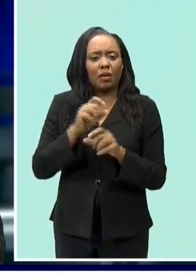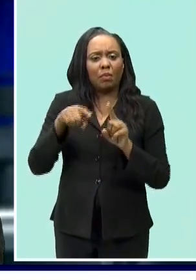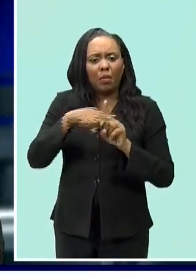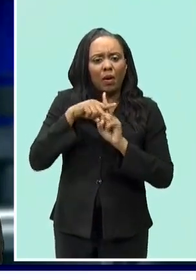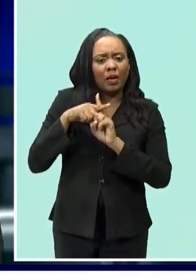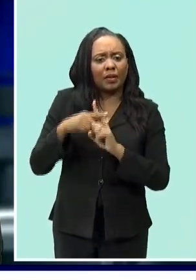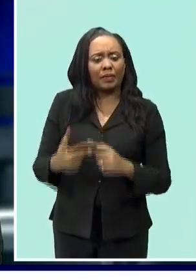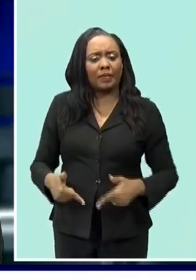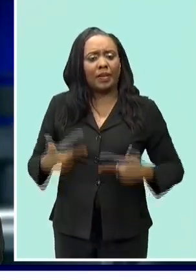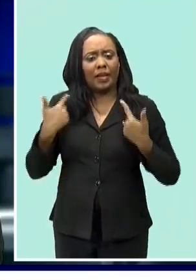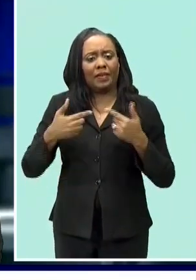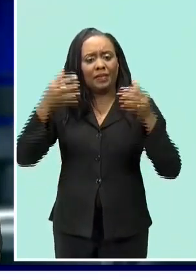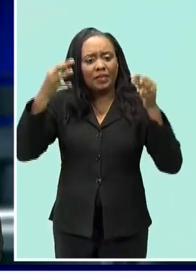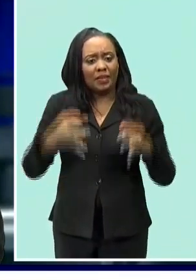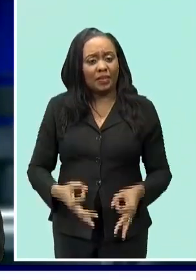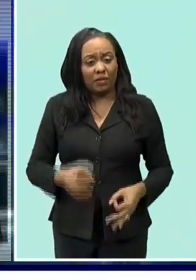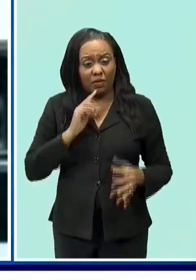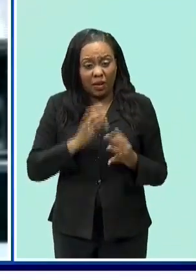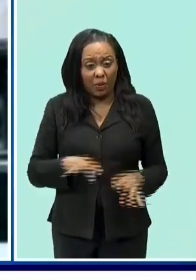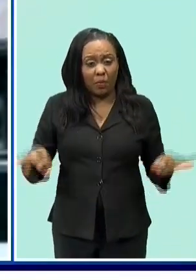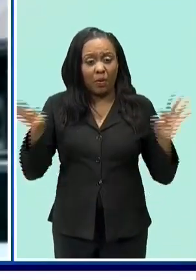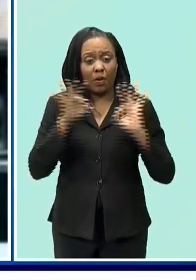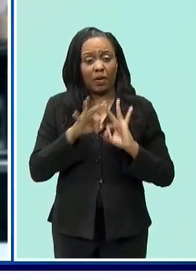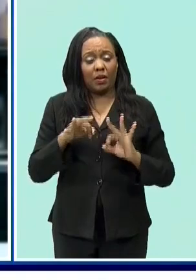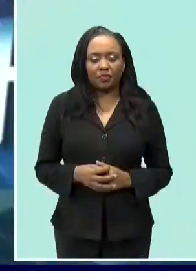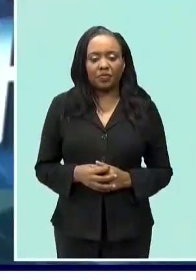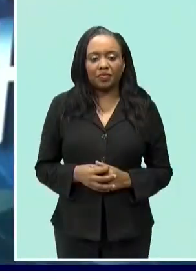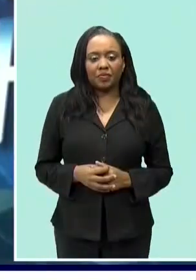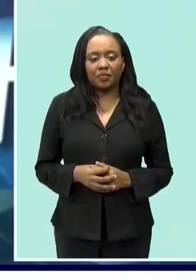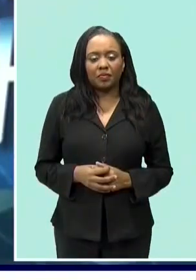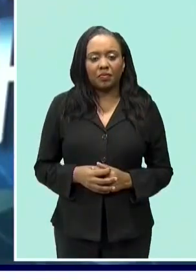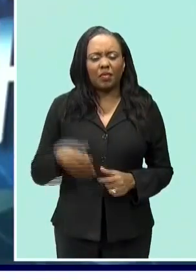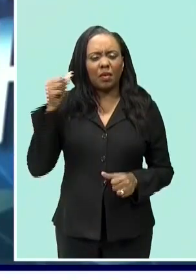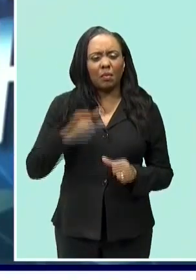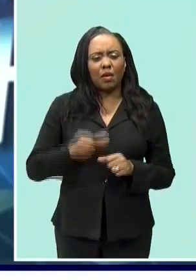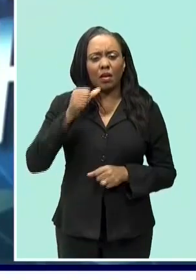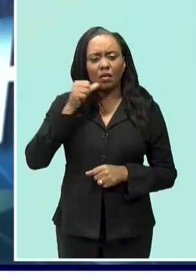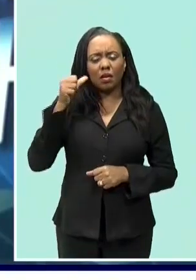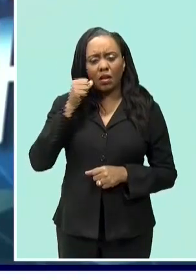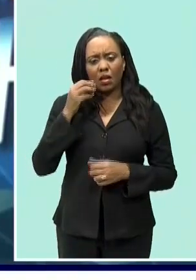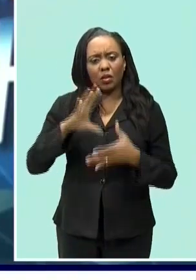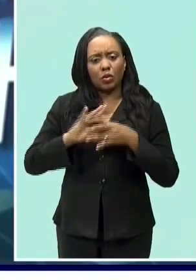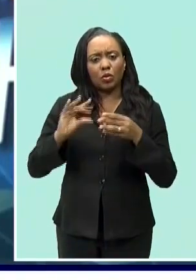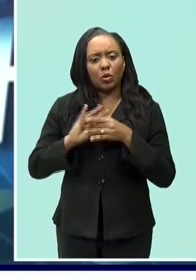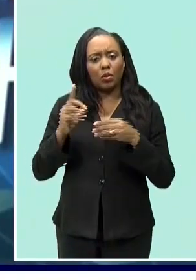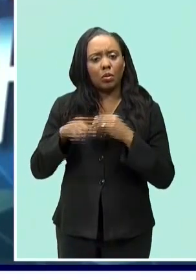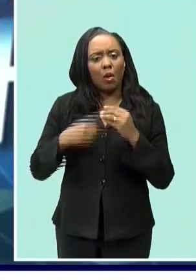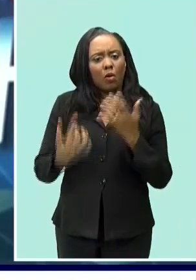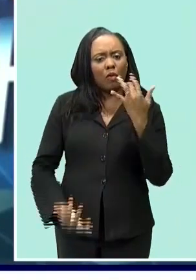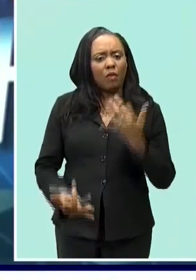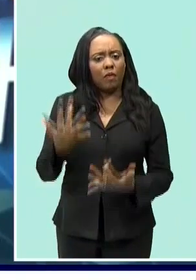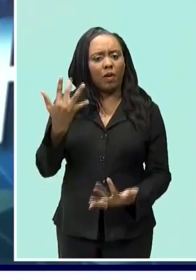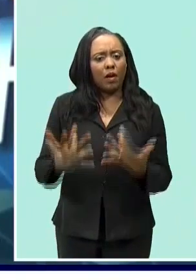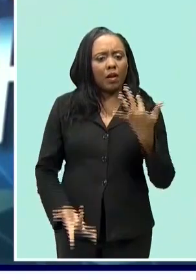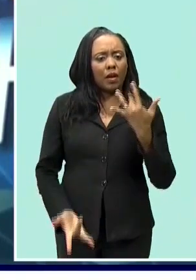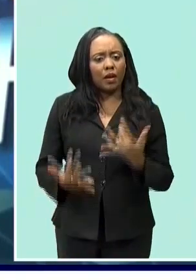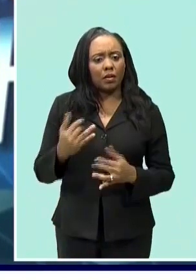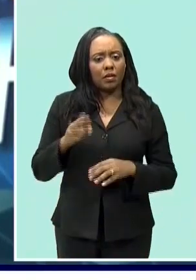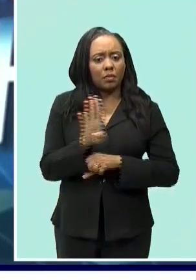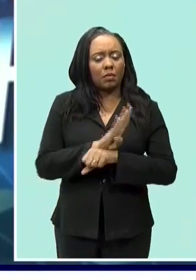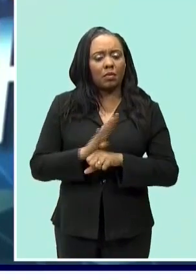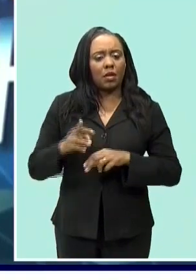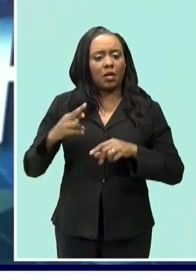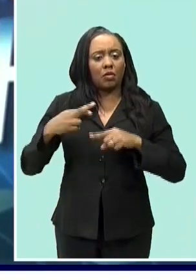And we know that is certainly important in today's environment. While the battle to put out the fire at the Sustainable Barbados Recycling